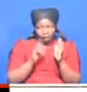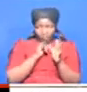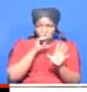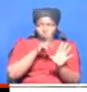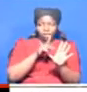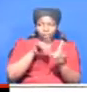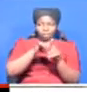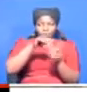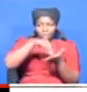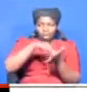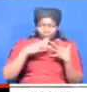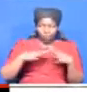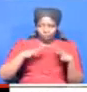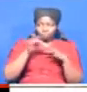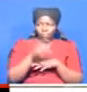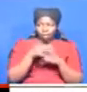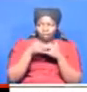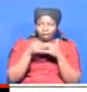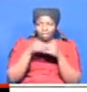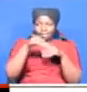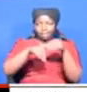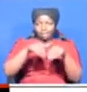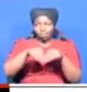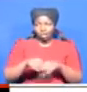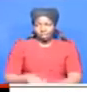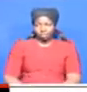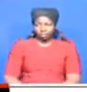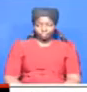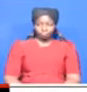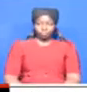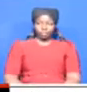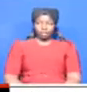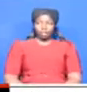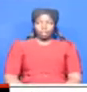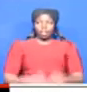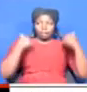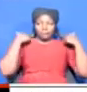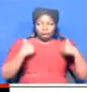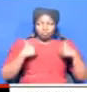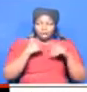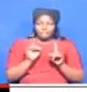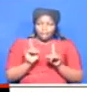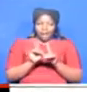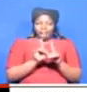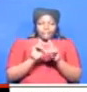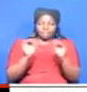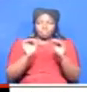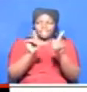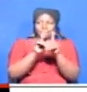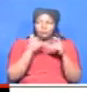the August polls. Going round, seeing that I have no running mate, yes, and I don't have